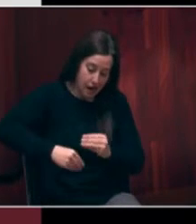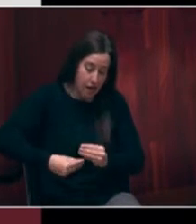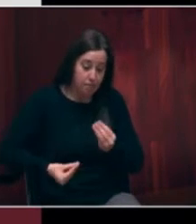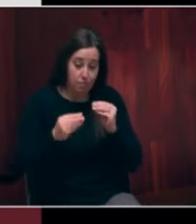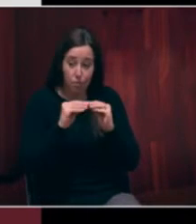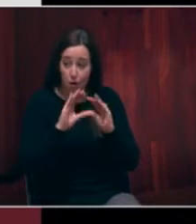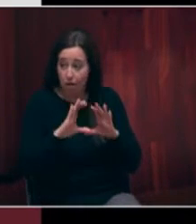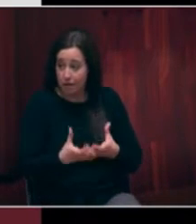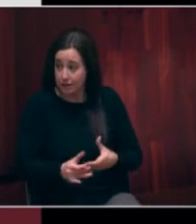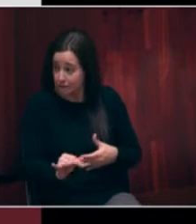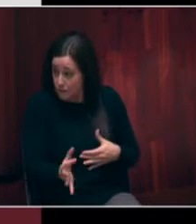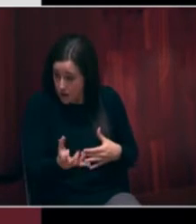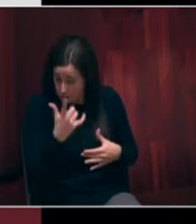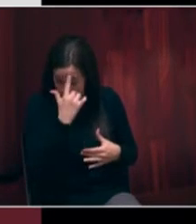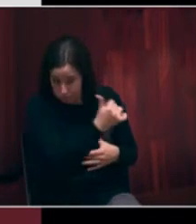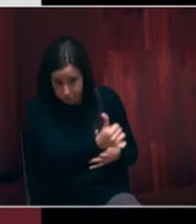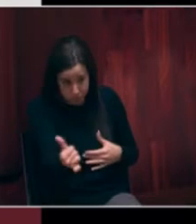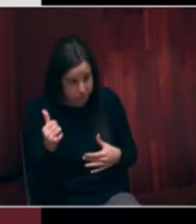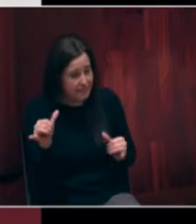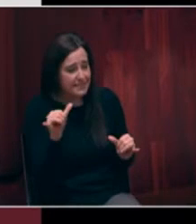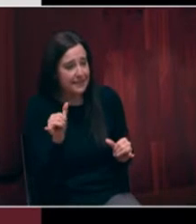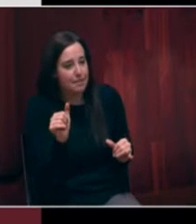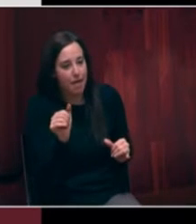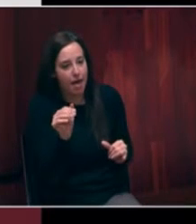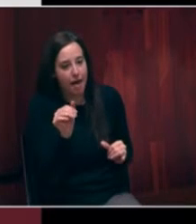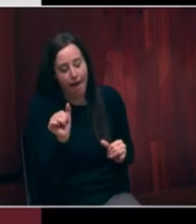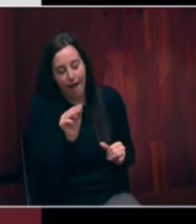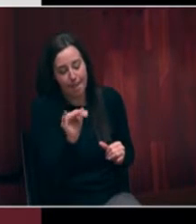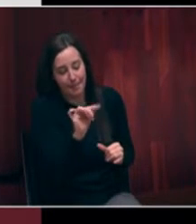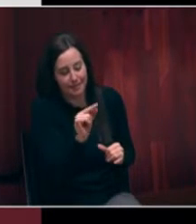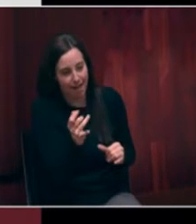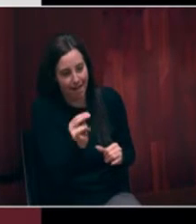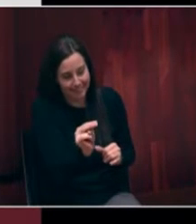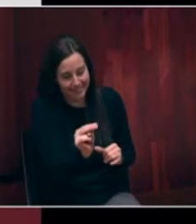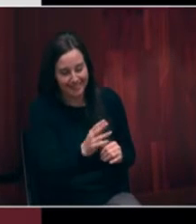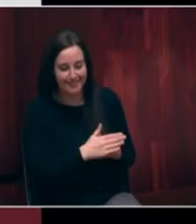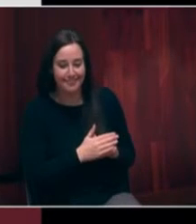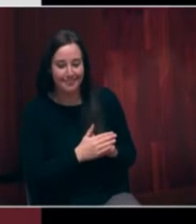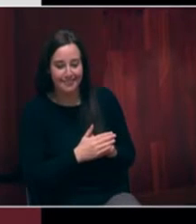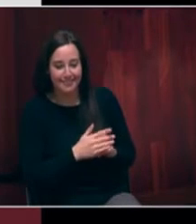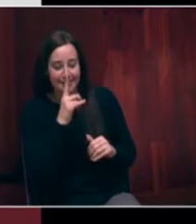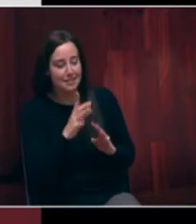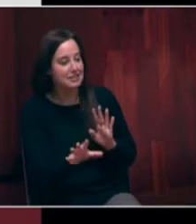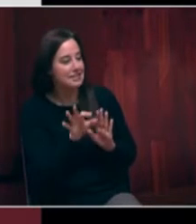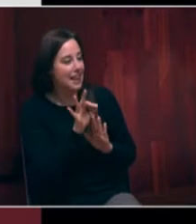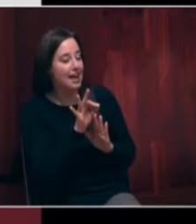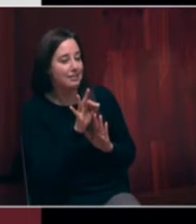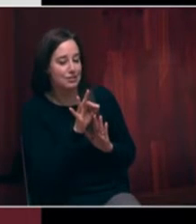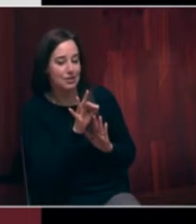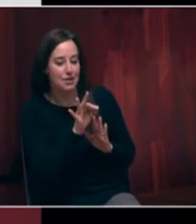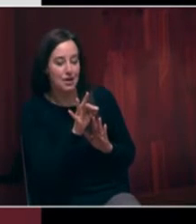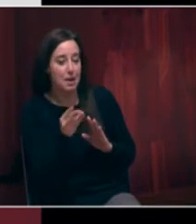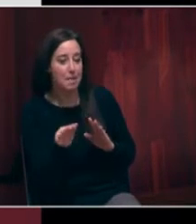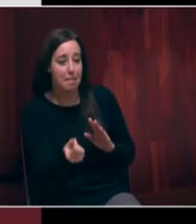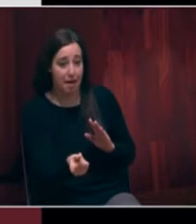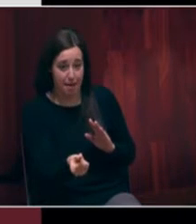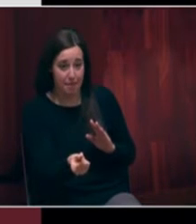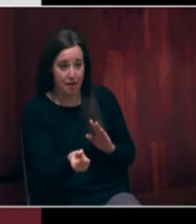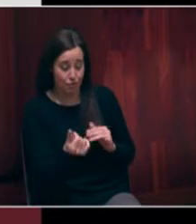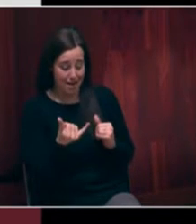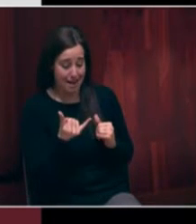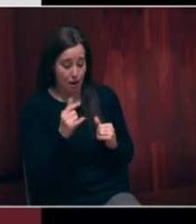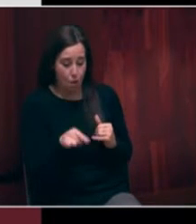or you proceed to checkout just like you would on Amazon. Here you'll select your payment method. Again, for the moment, it's only going to say